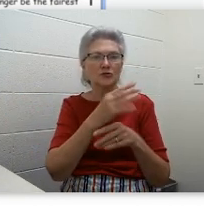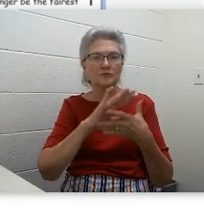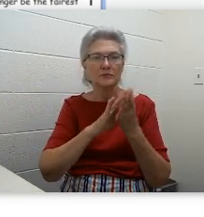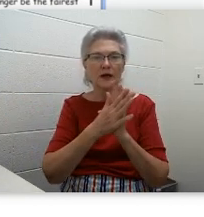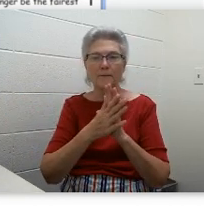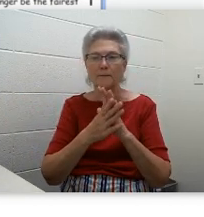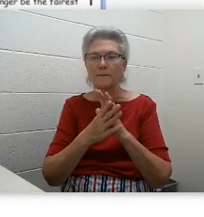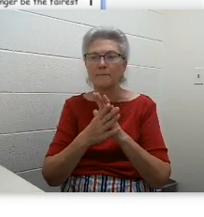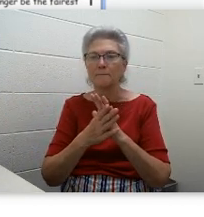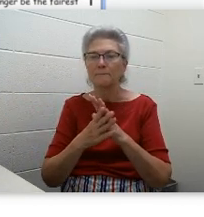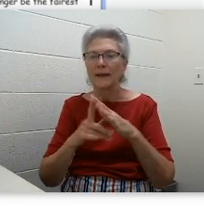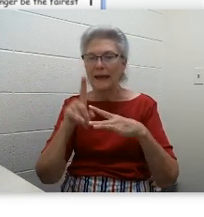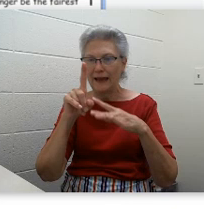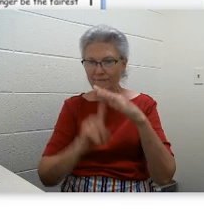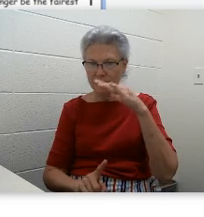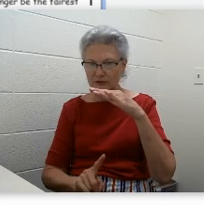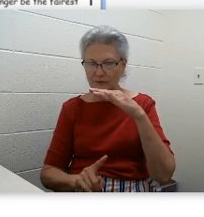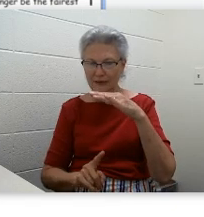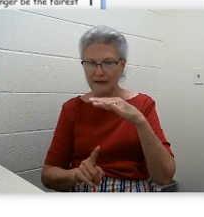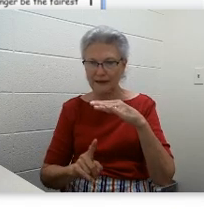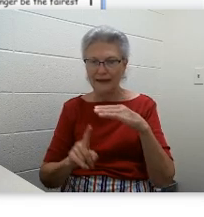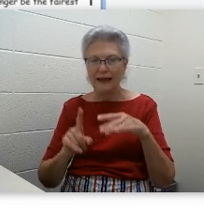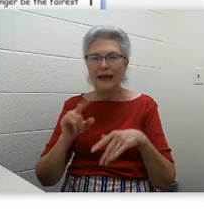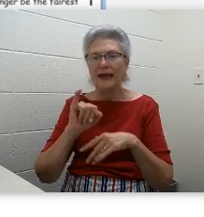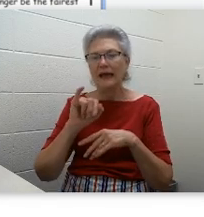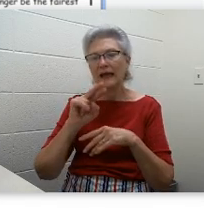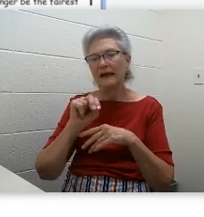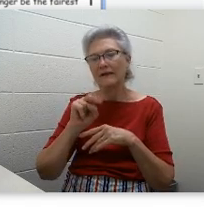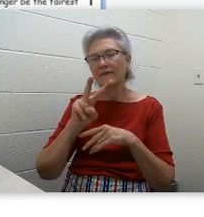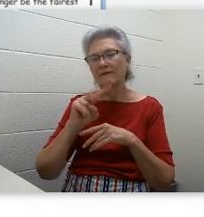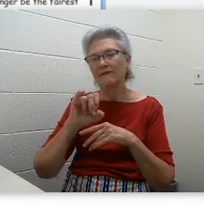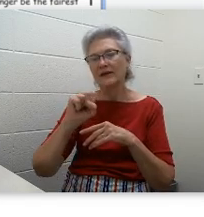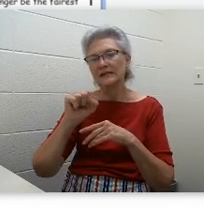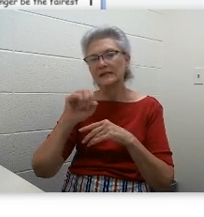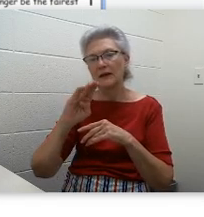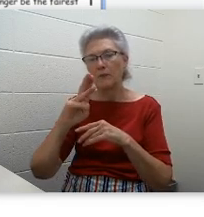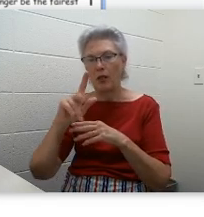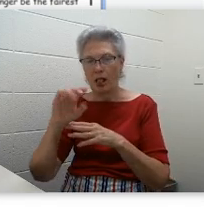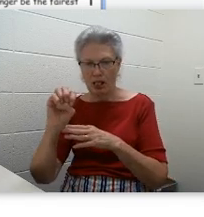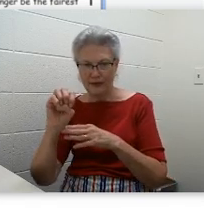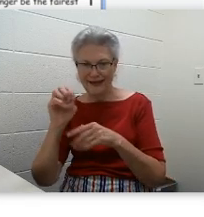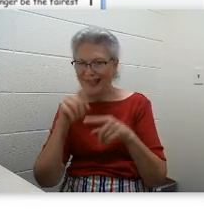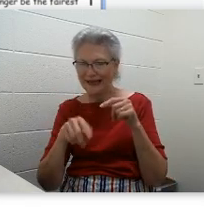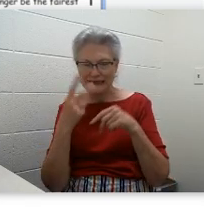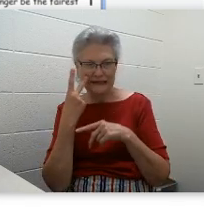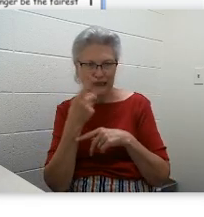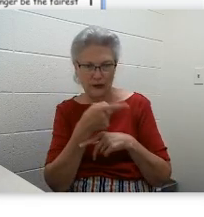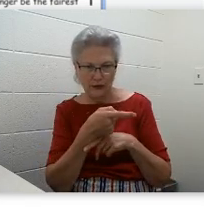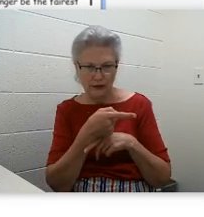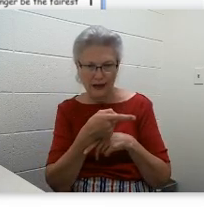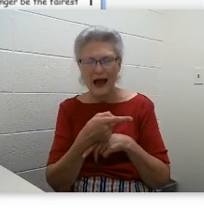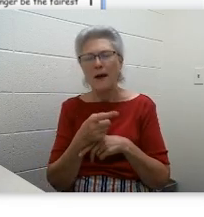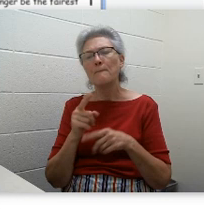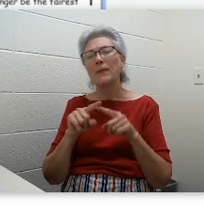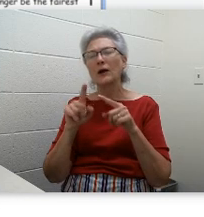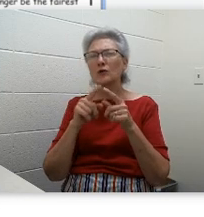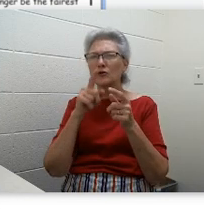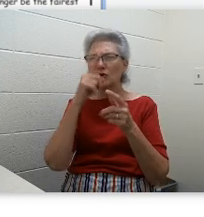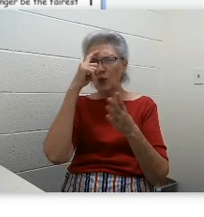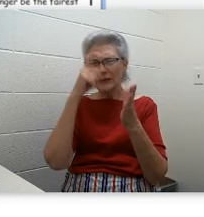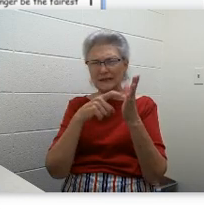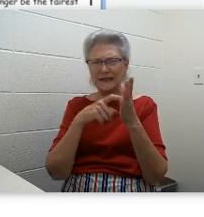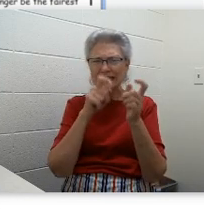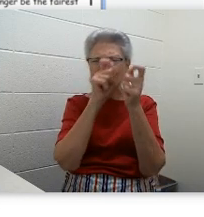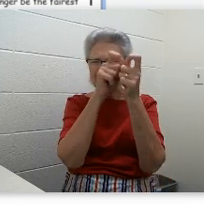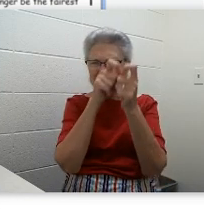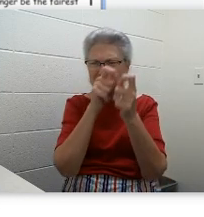in the story, but also notice the details that I wrote in there. I wanted to make sure that it still flowed, that it still made sense. I added